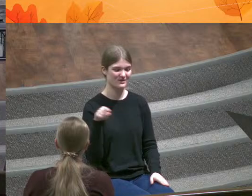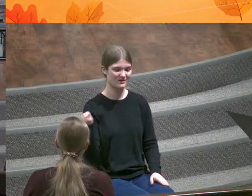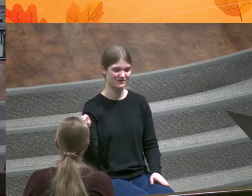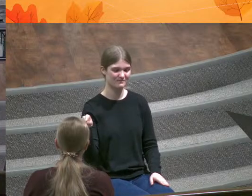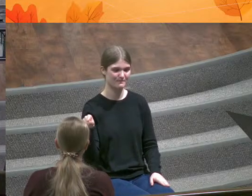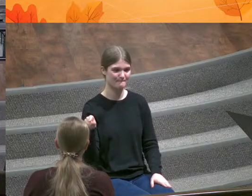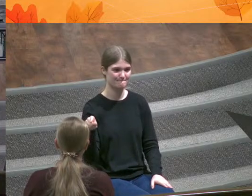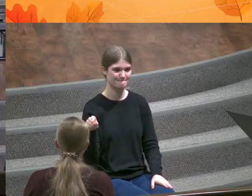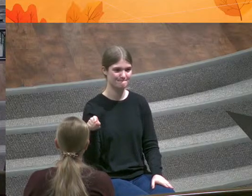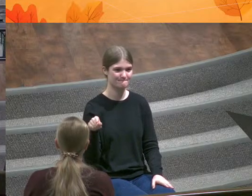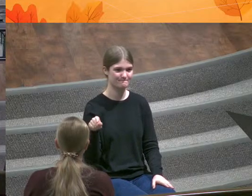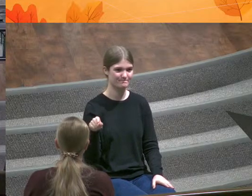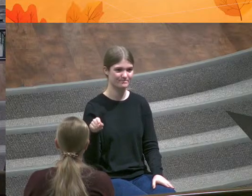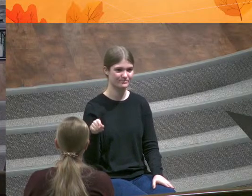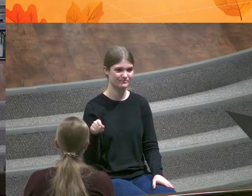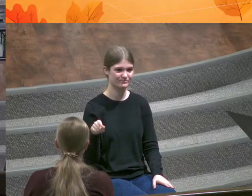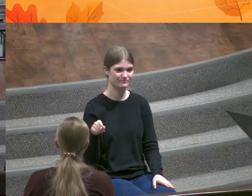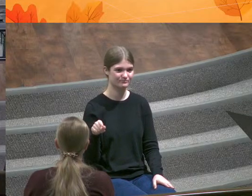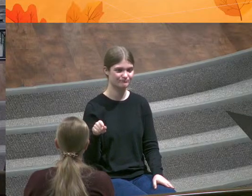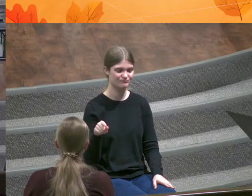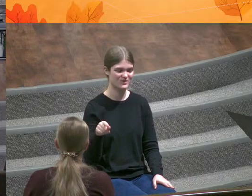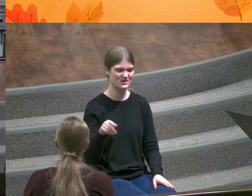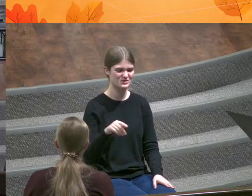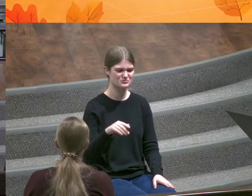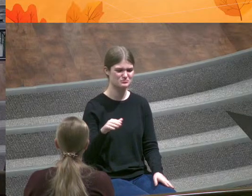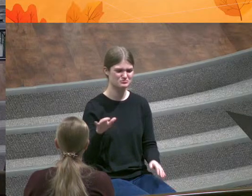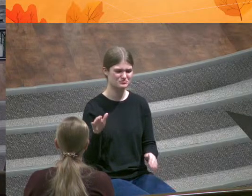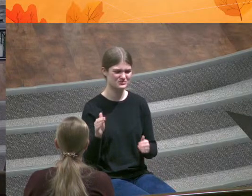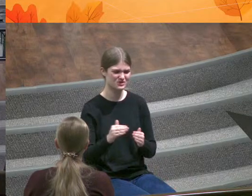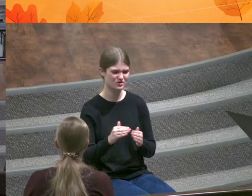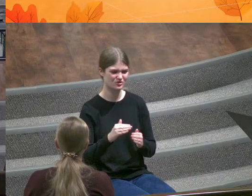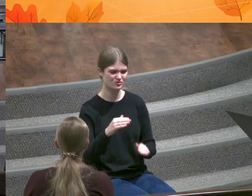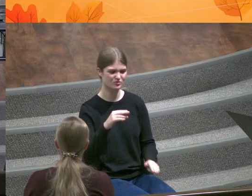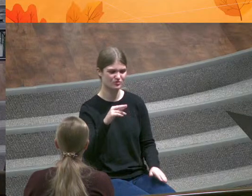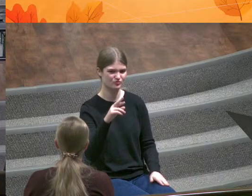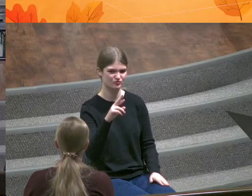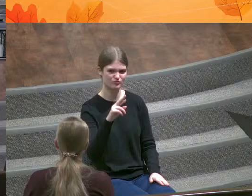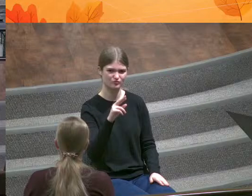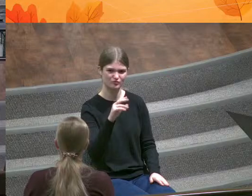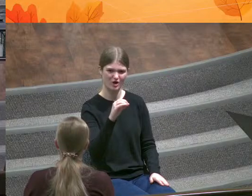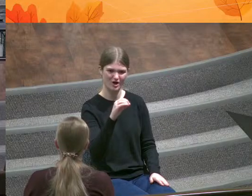You know, right just adjacent, right behind in where Ronnie Harris used to live.